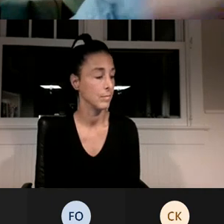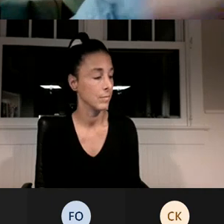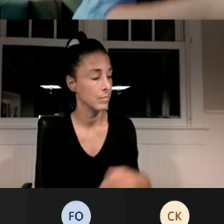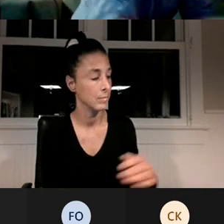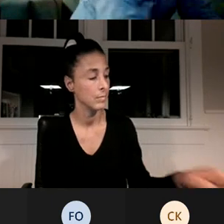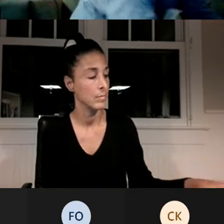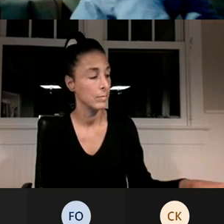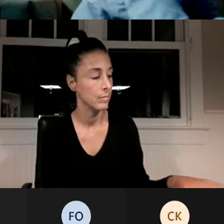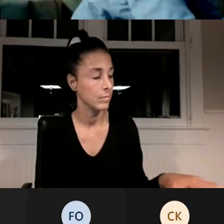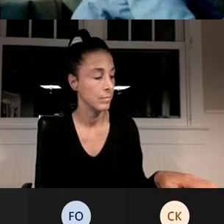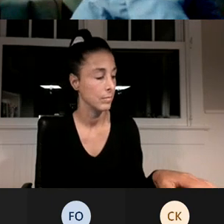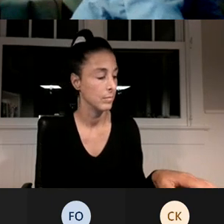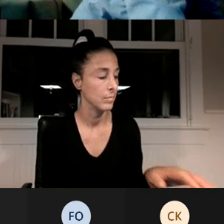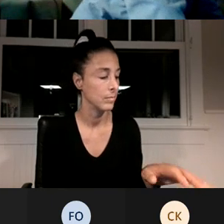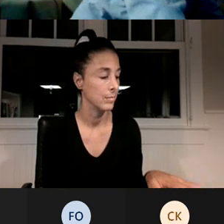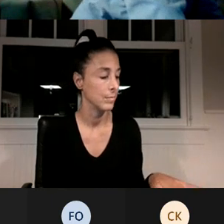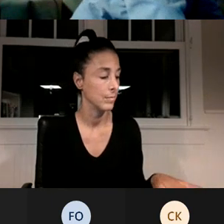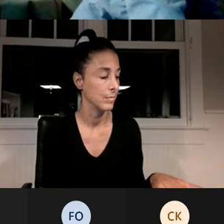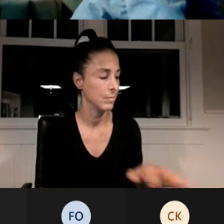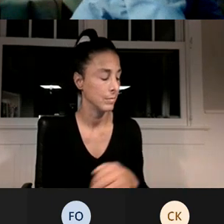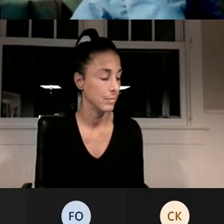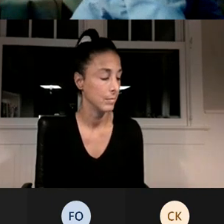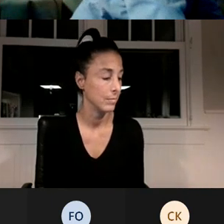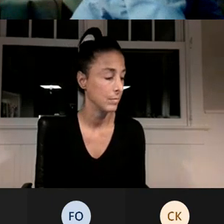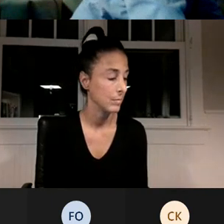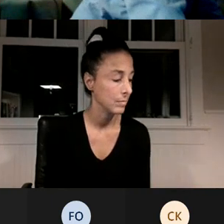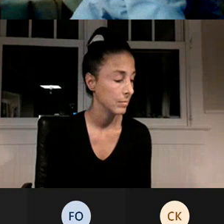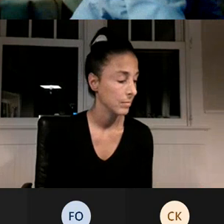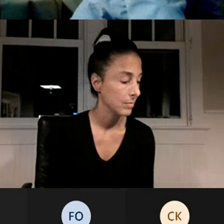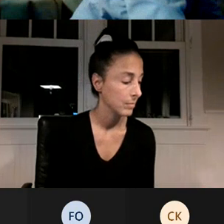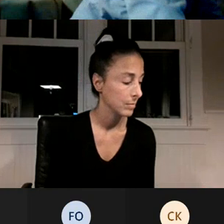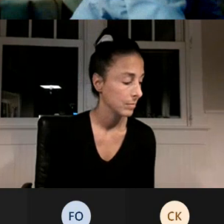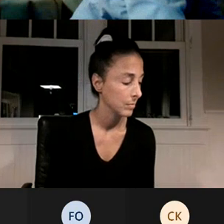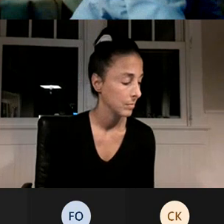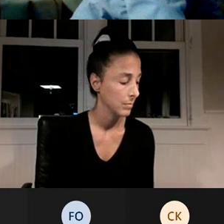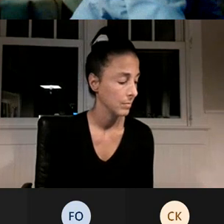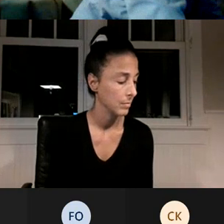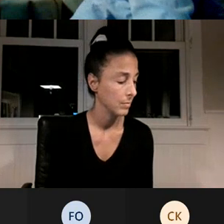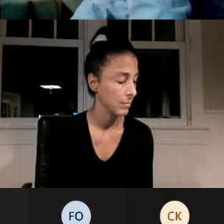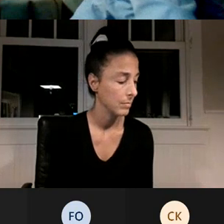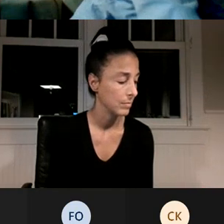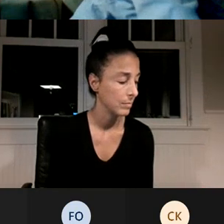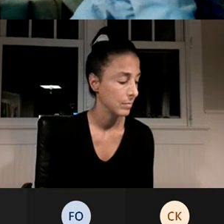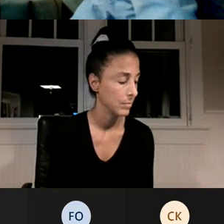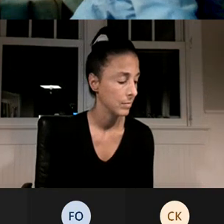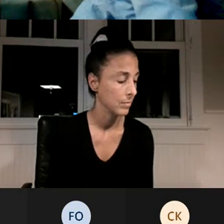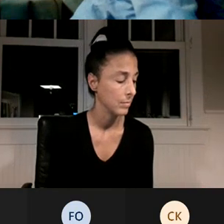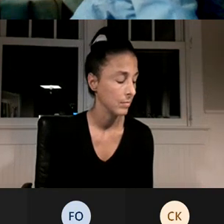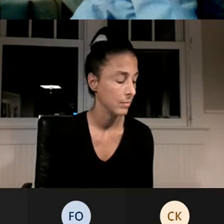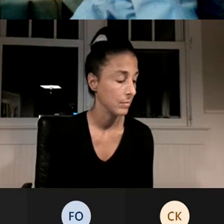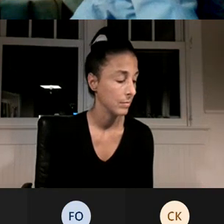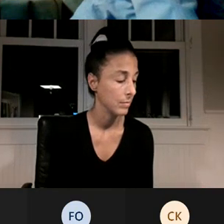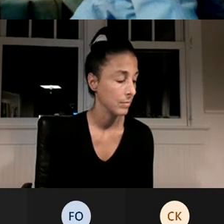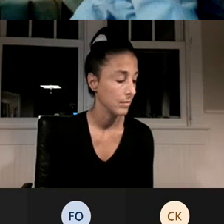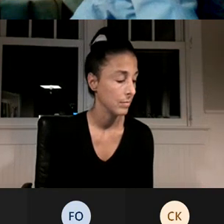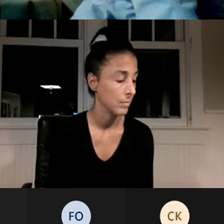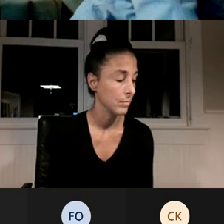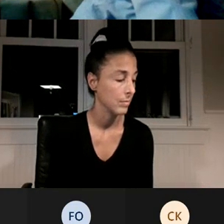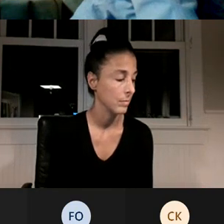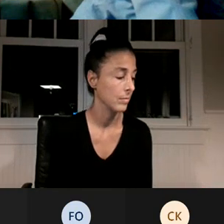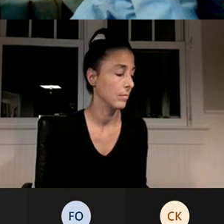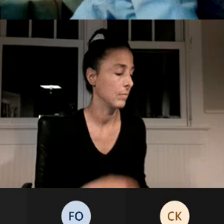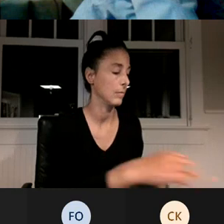or somewhere in that range. And then there'd be three apartment buildings or two apartment buildings and a senior housing building. The senior housing